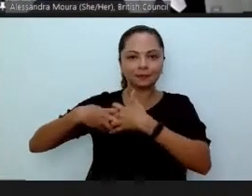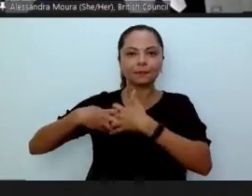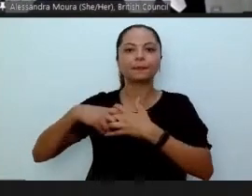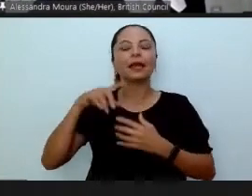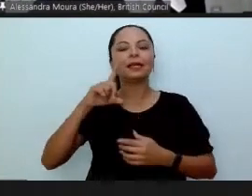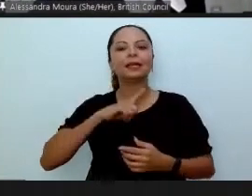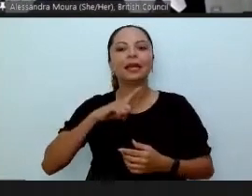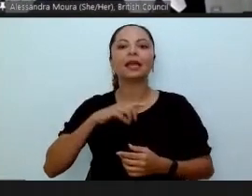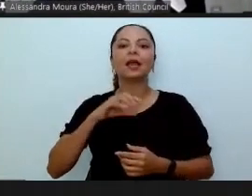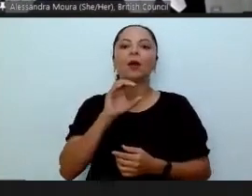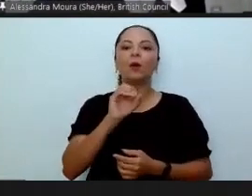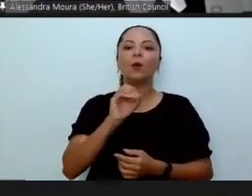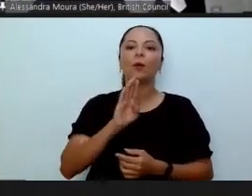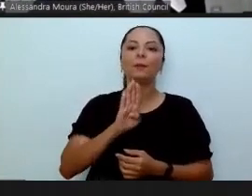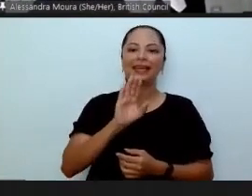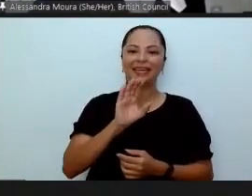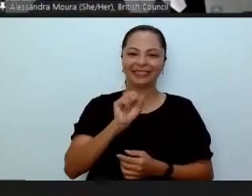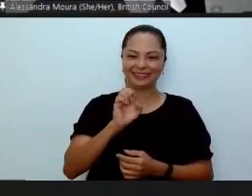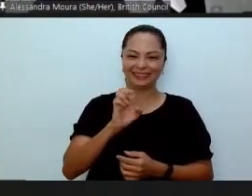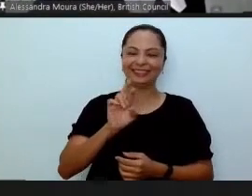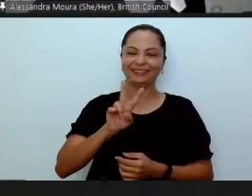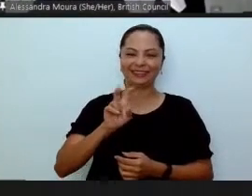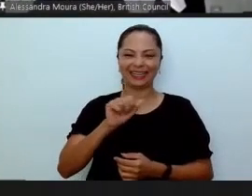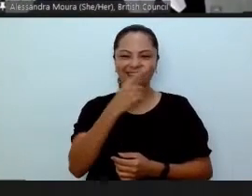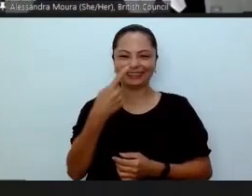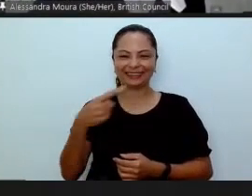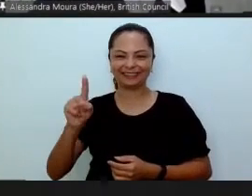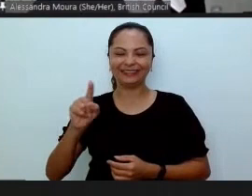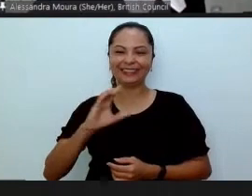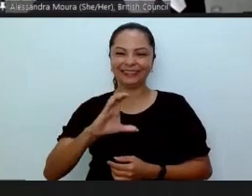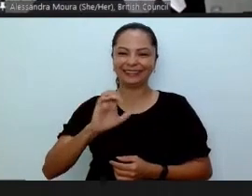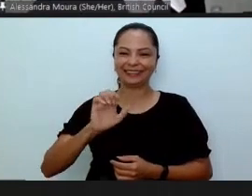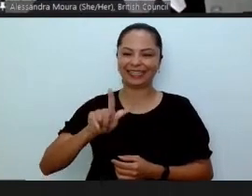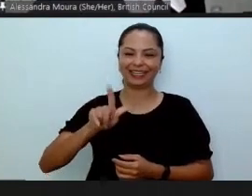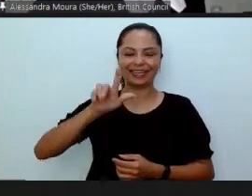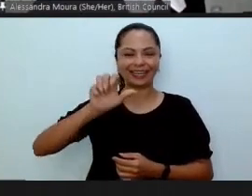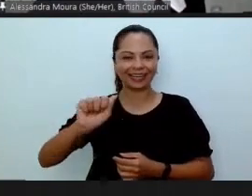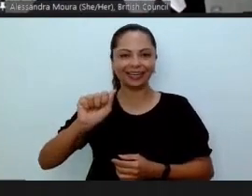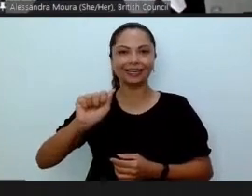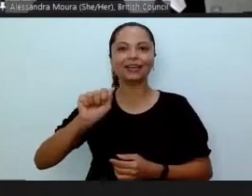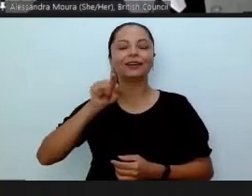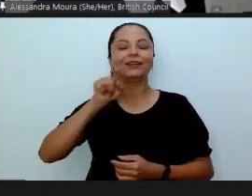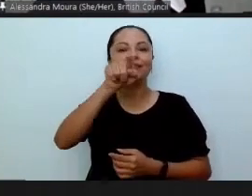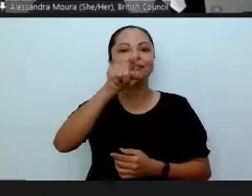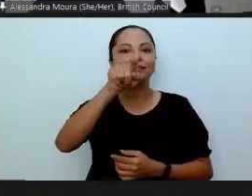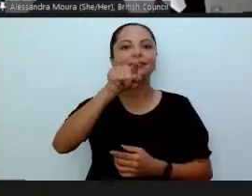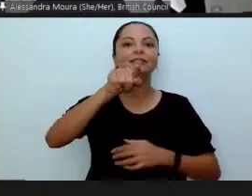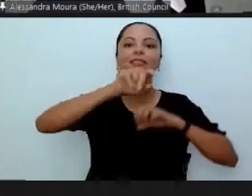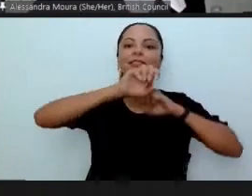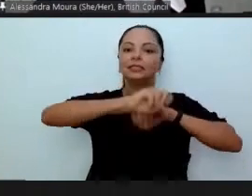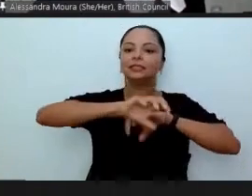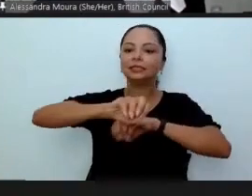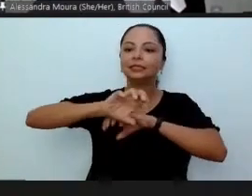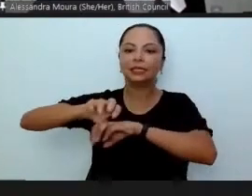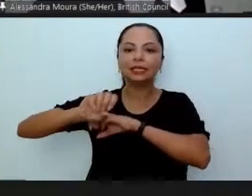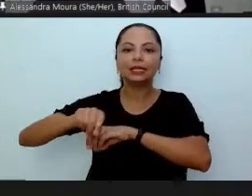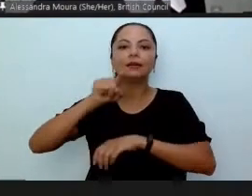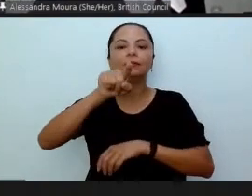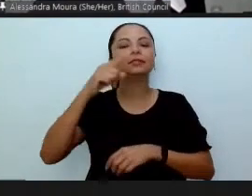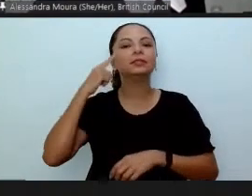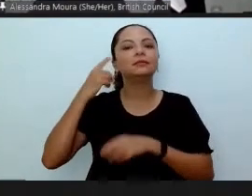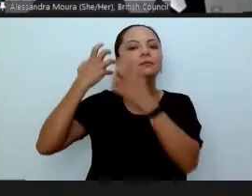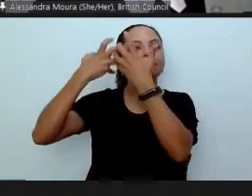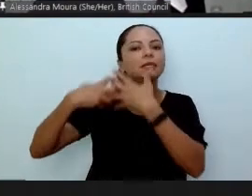that you do the class and you think about what you talked about when you talk to your colleague about